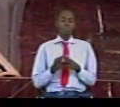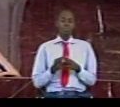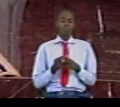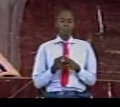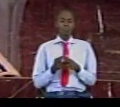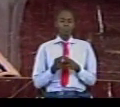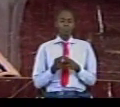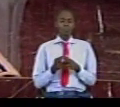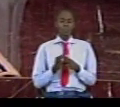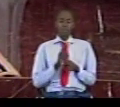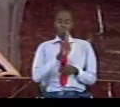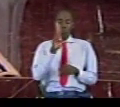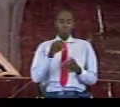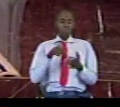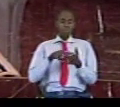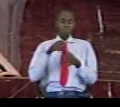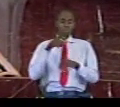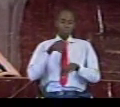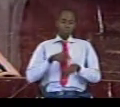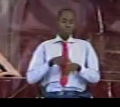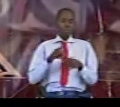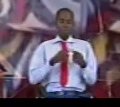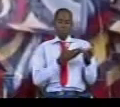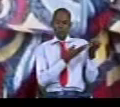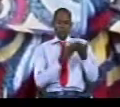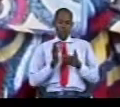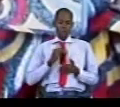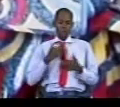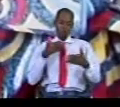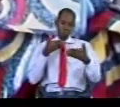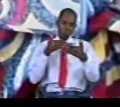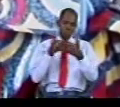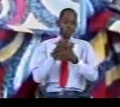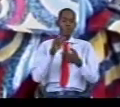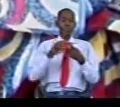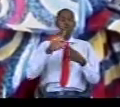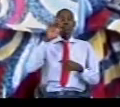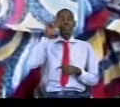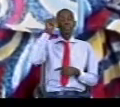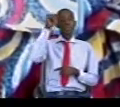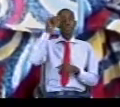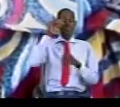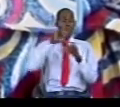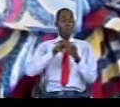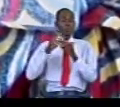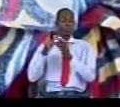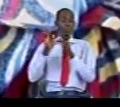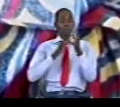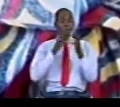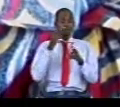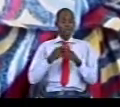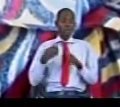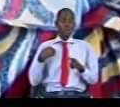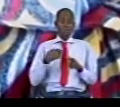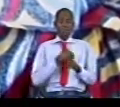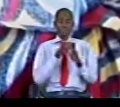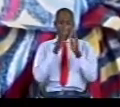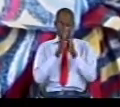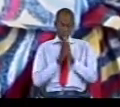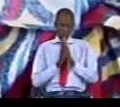this time to draw us near unto yourself. Amen. In Jesus' name we pray.